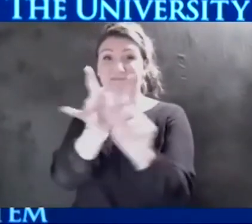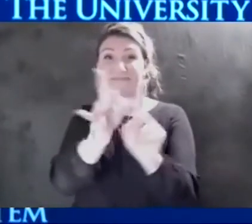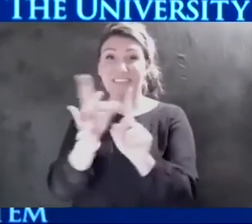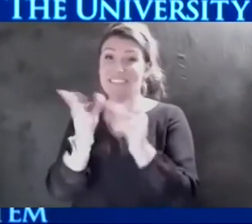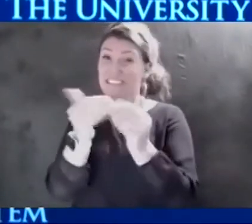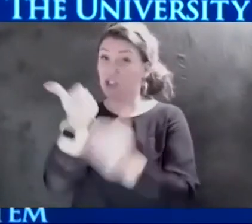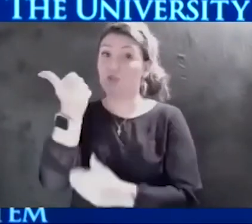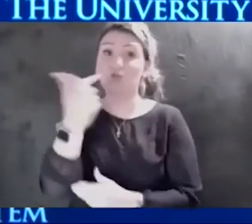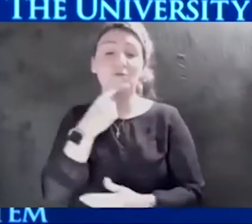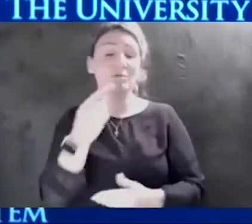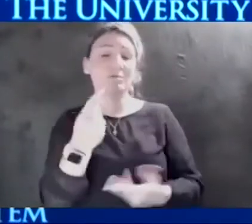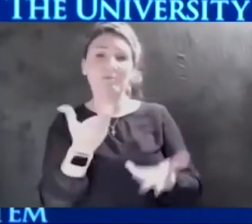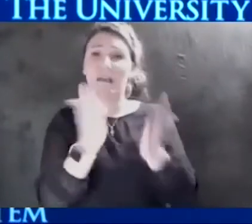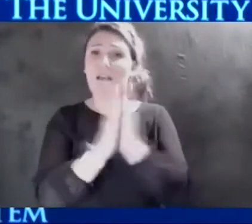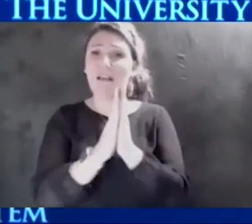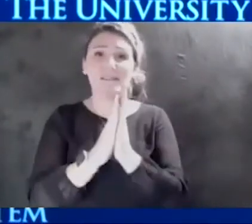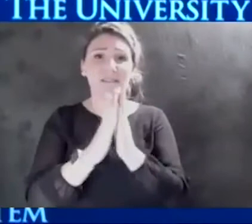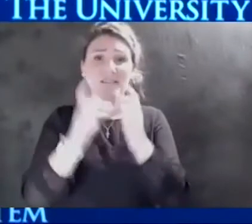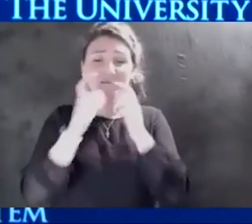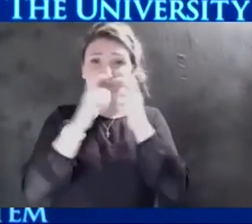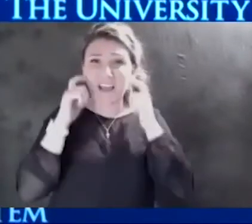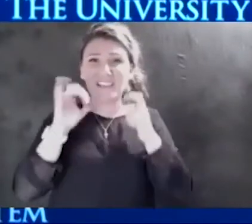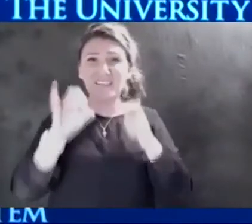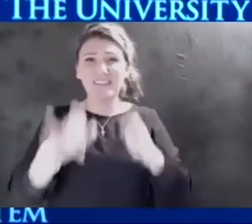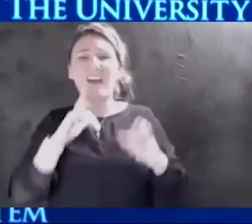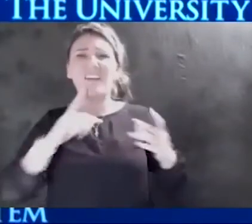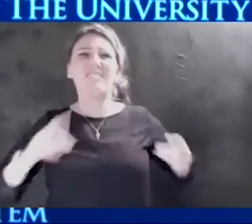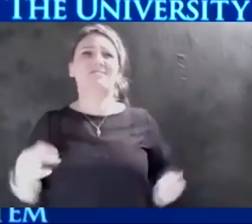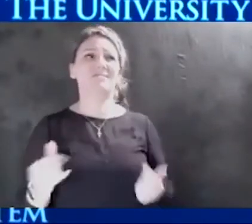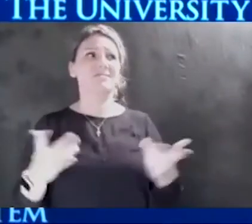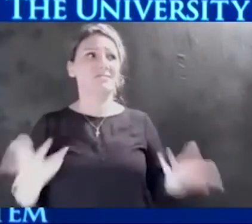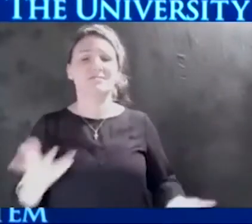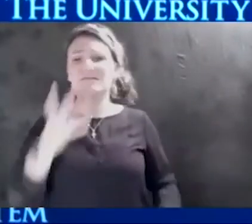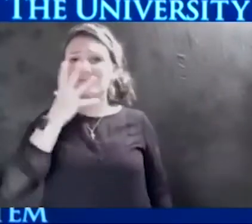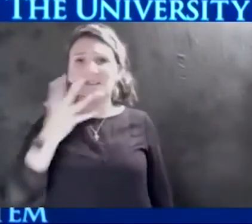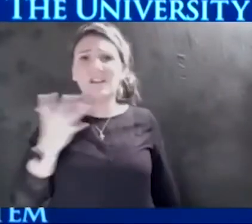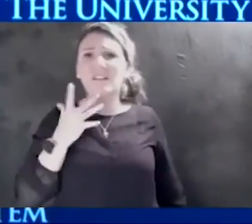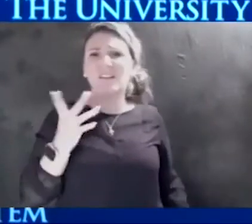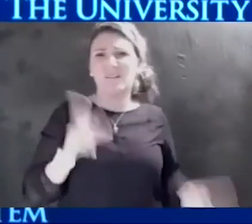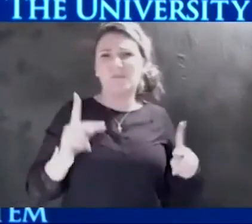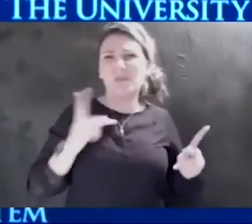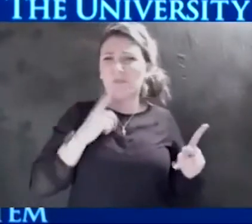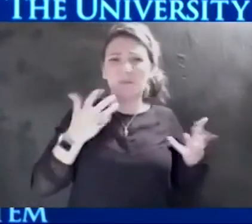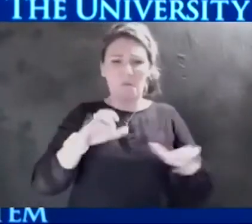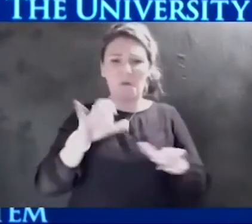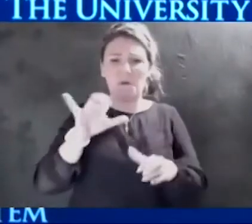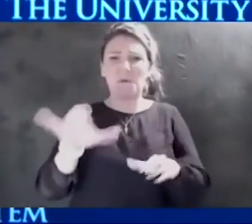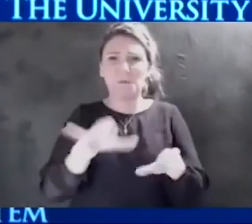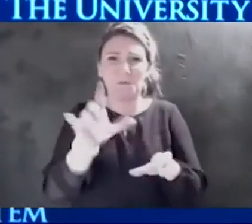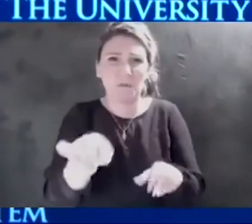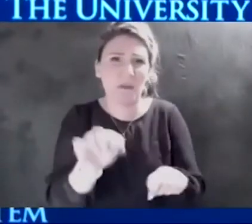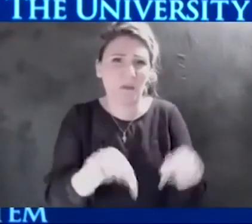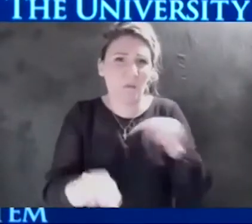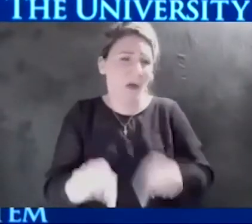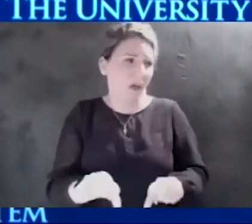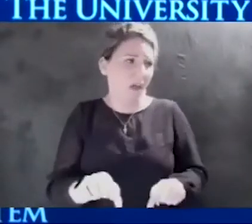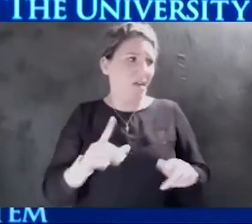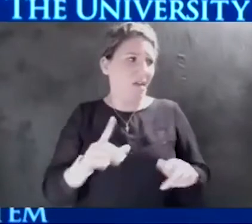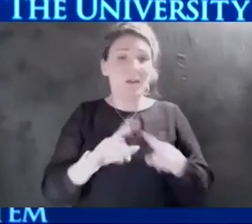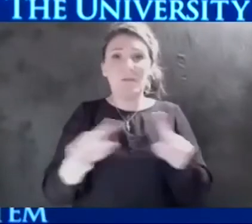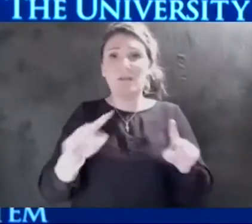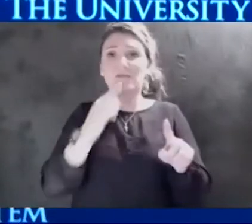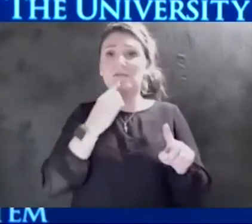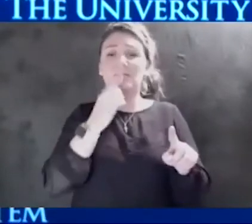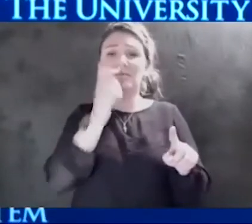which I get, look, that's a bummer, right? No one wants to go back to doing that. But as we also said yesterday, wearing a mask is